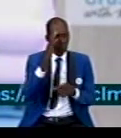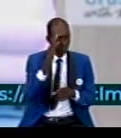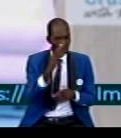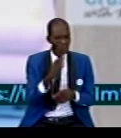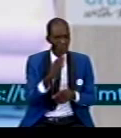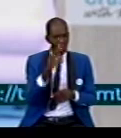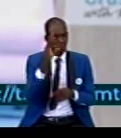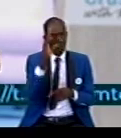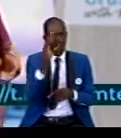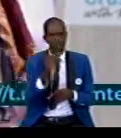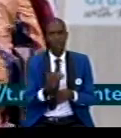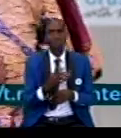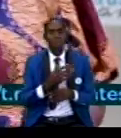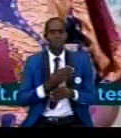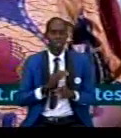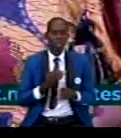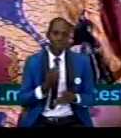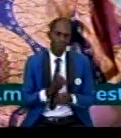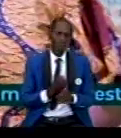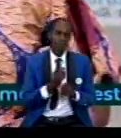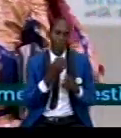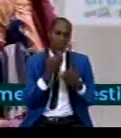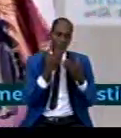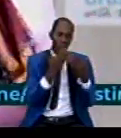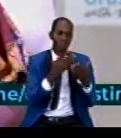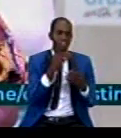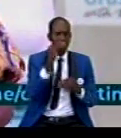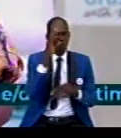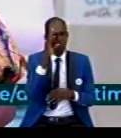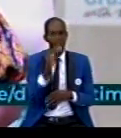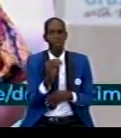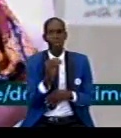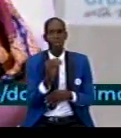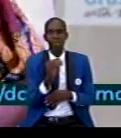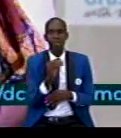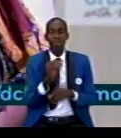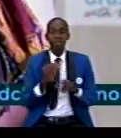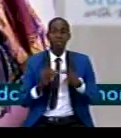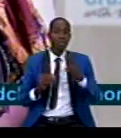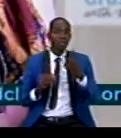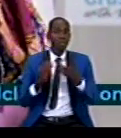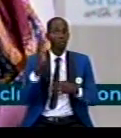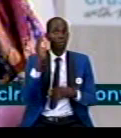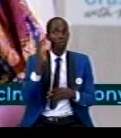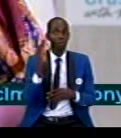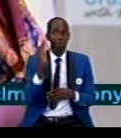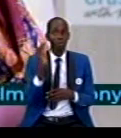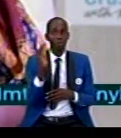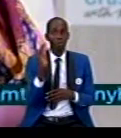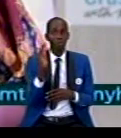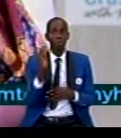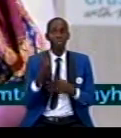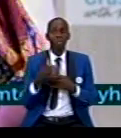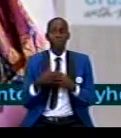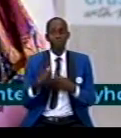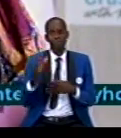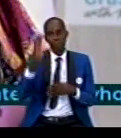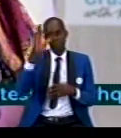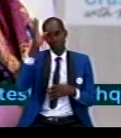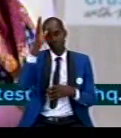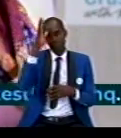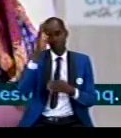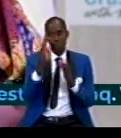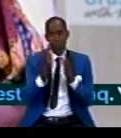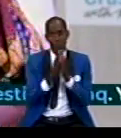him. Second one, after my daddy pray, something I feel like a cool, my body